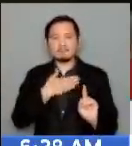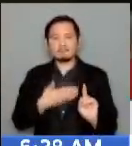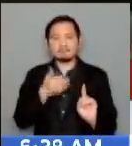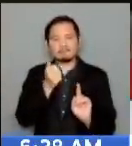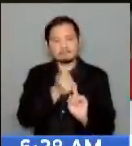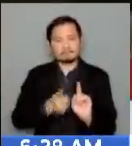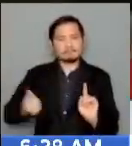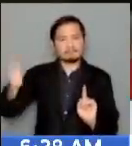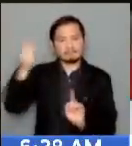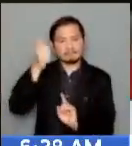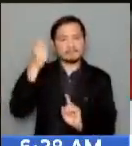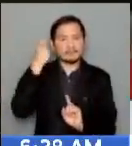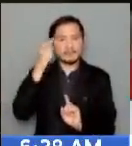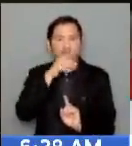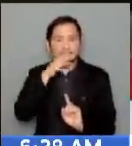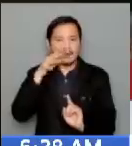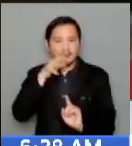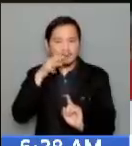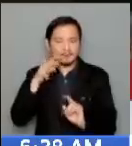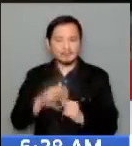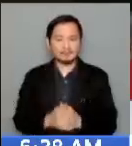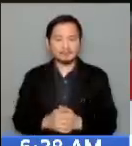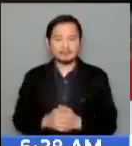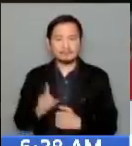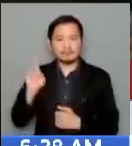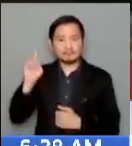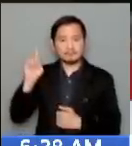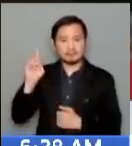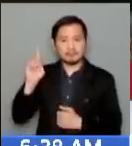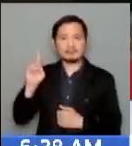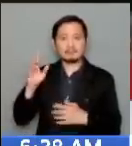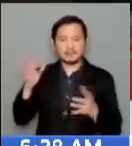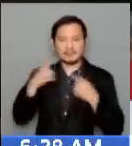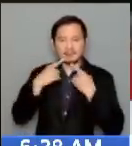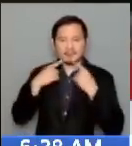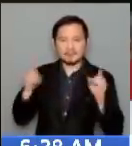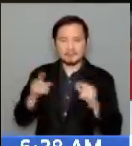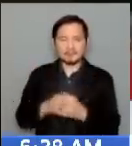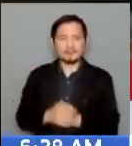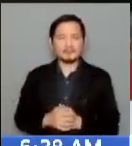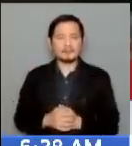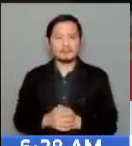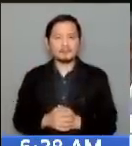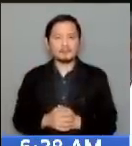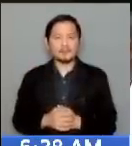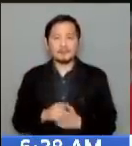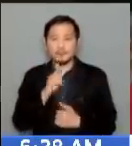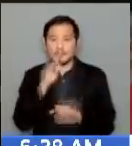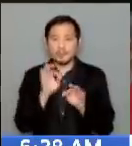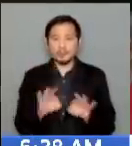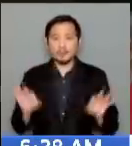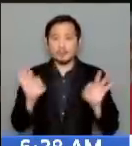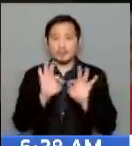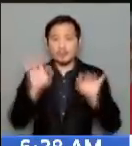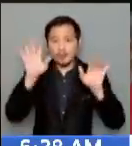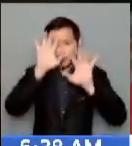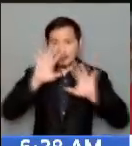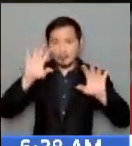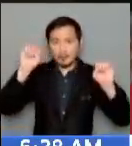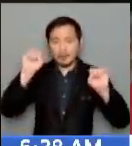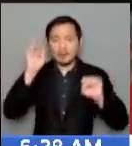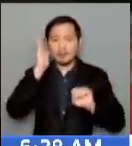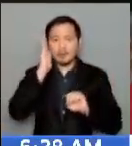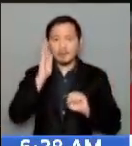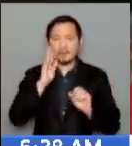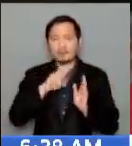of Agriculture at least for now. I thought it's important that the President take that portfolio